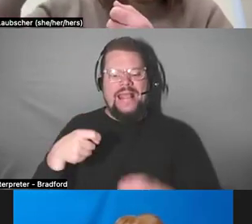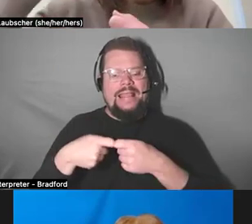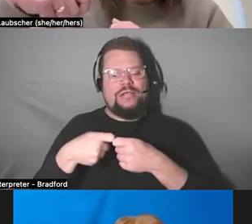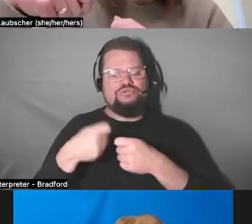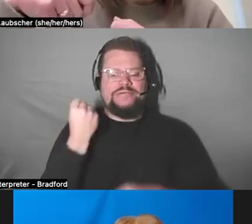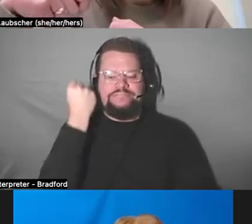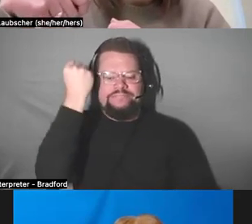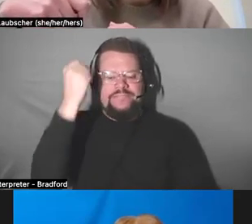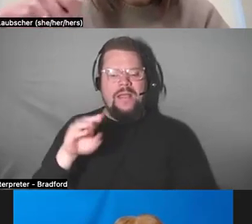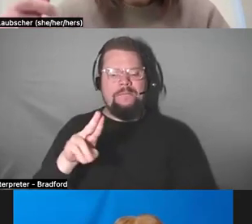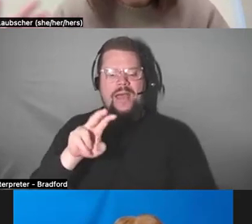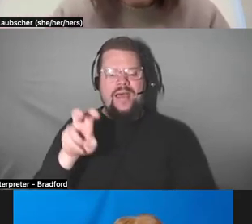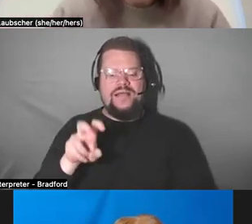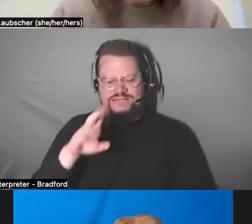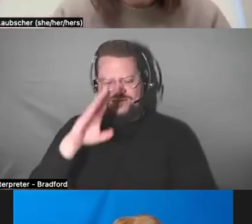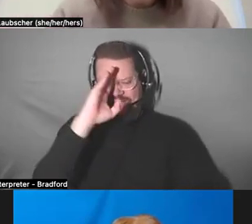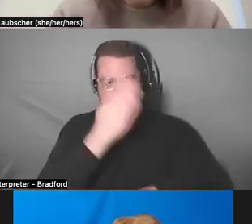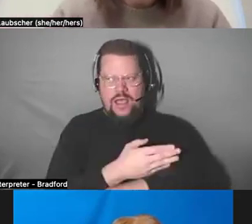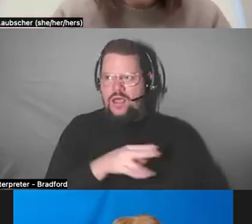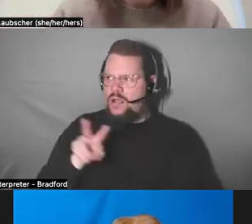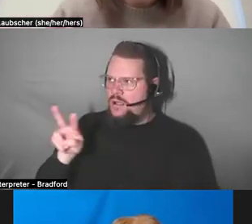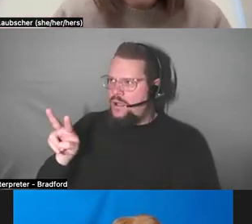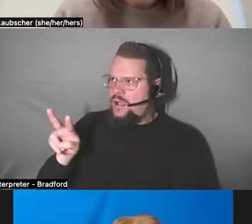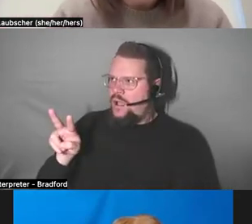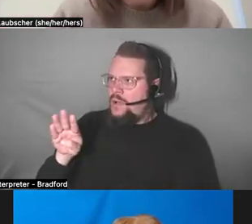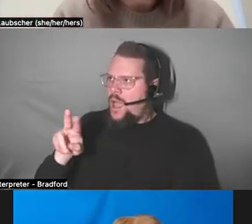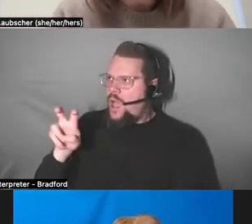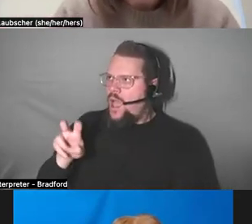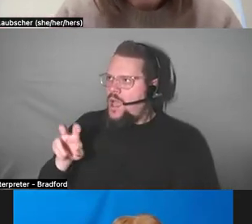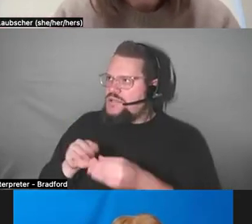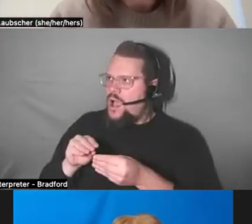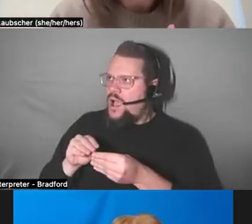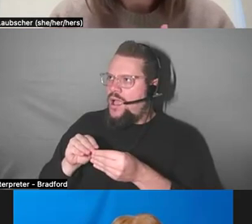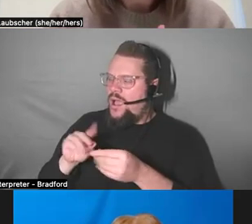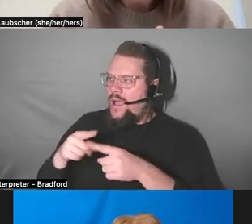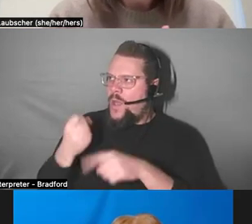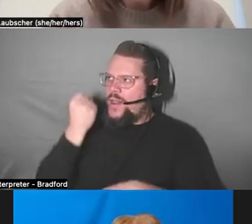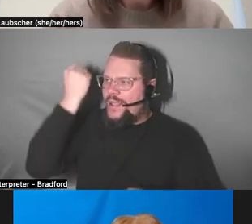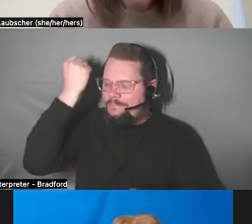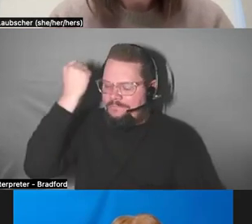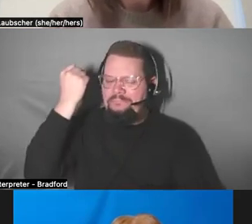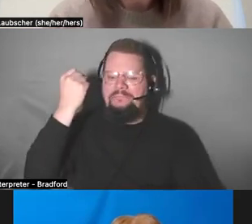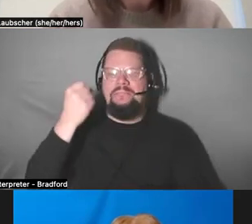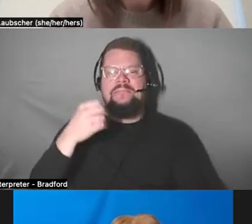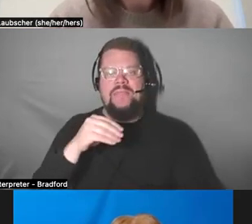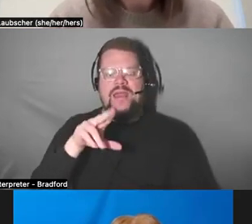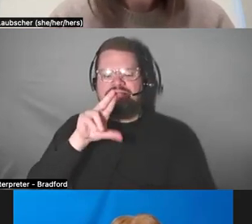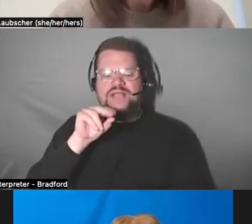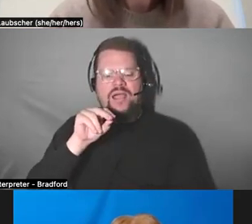a buzzing sound. And my son was interested in that and would say buzz to talk about the clippers. Duck and